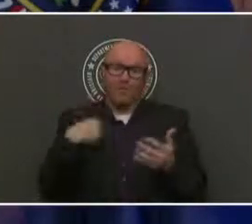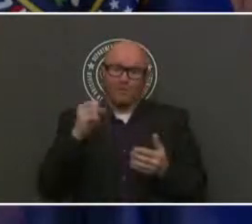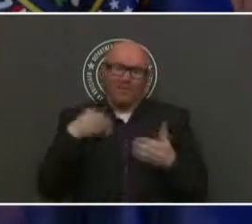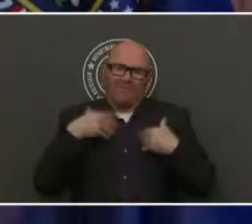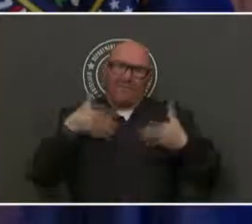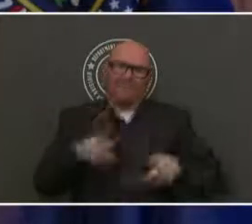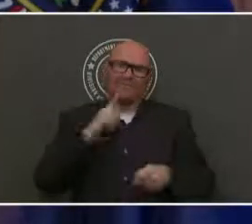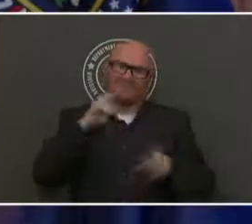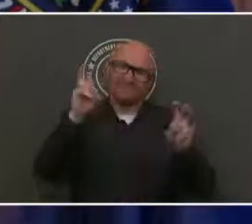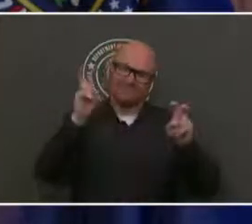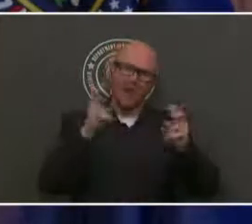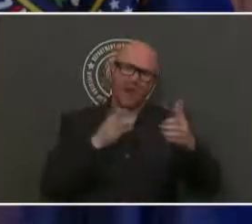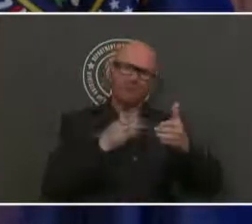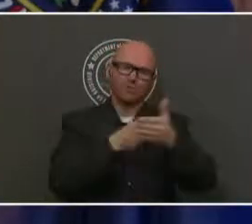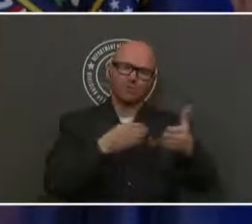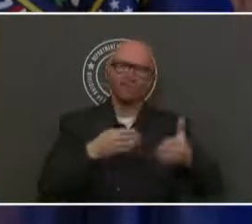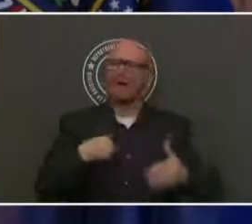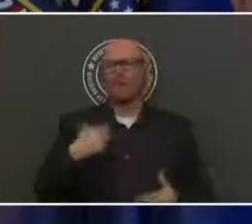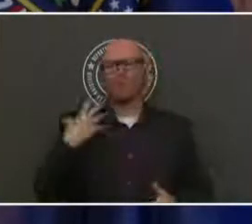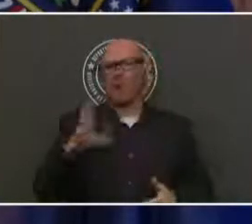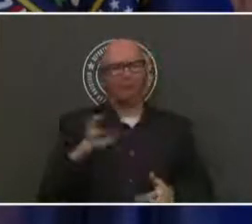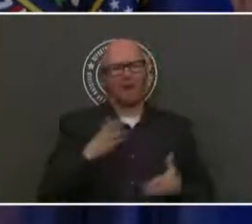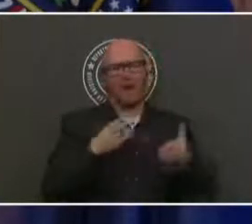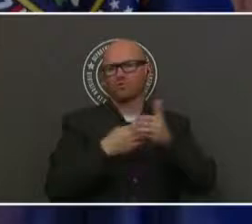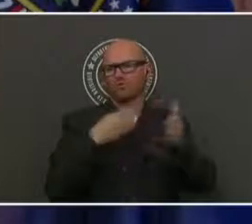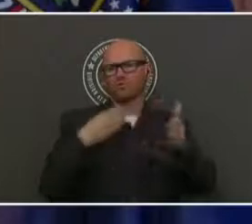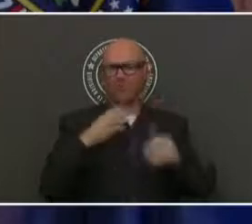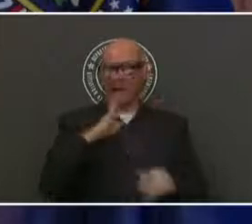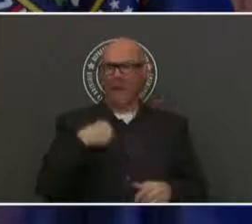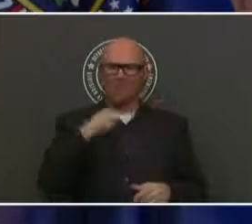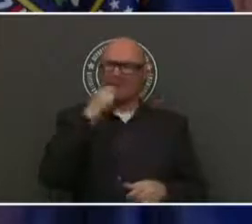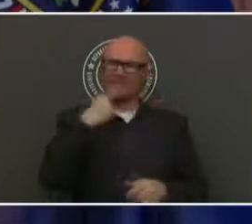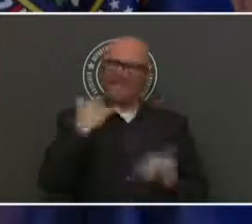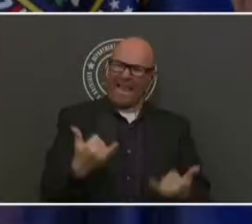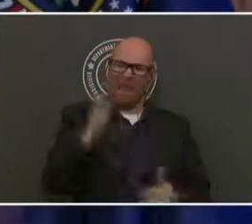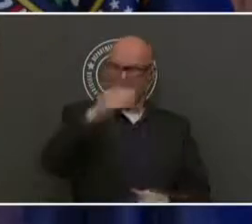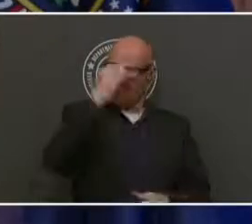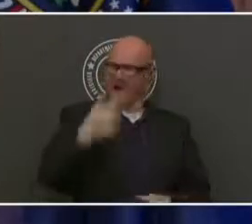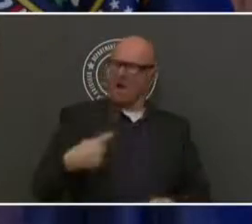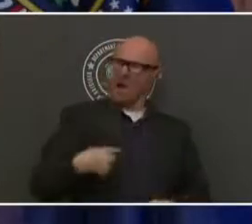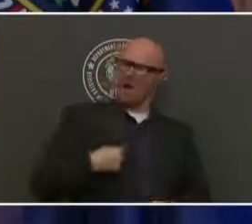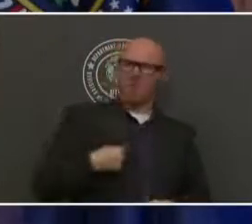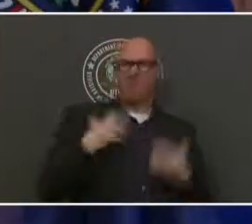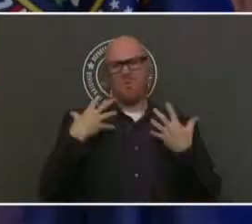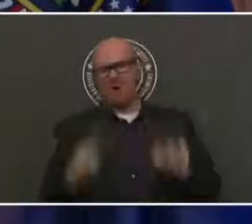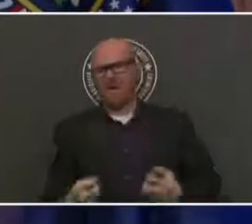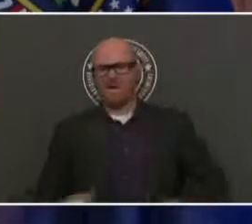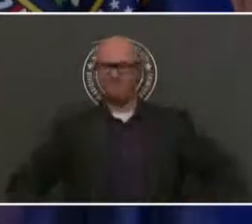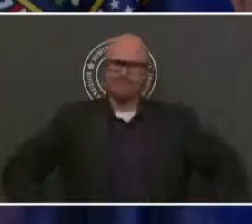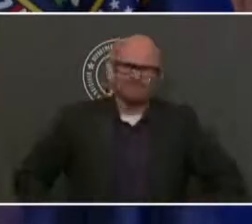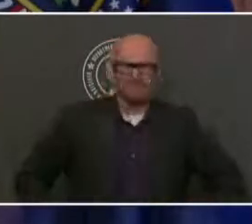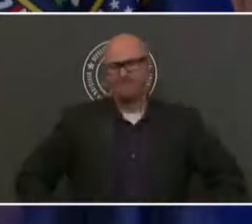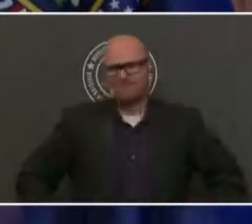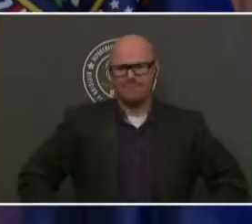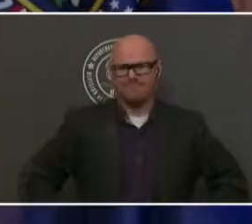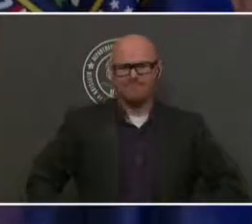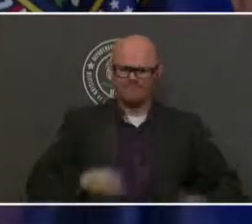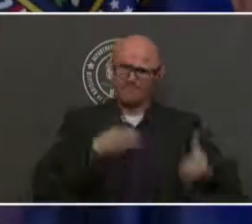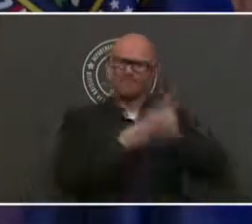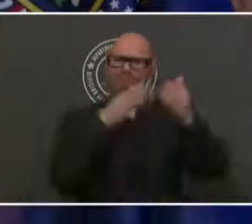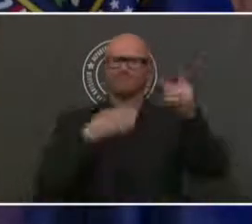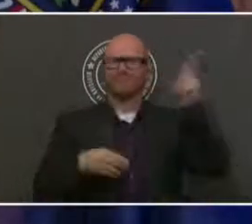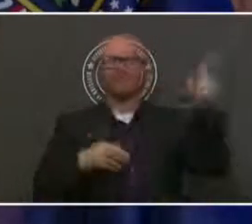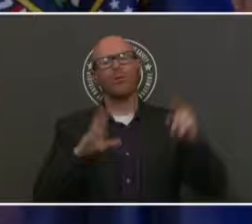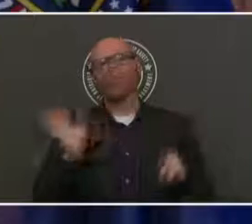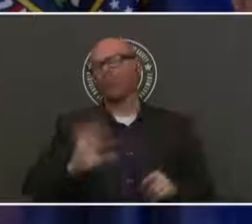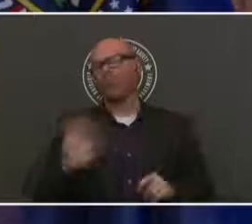so we don't want to go there. I'm not encouraging that. I'm not posturing as a way to say to the